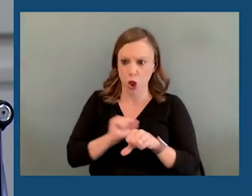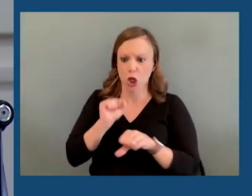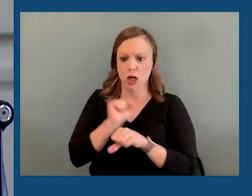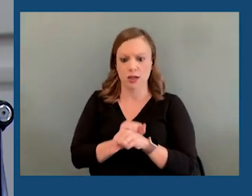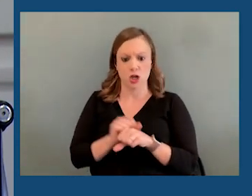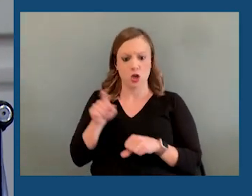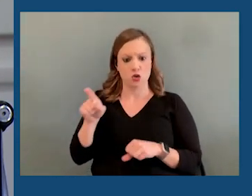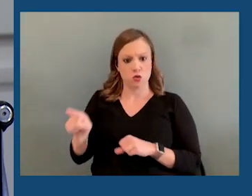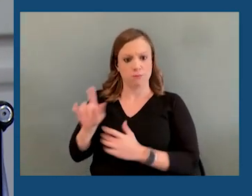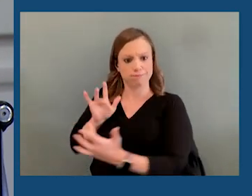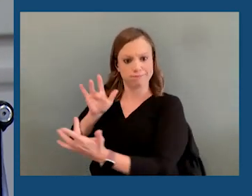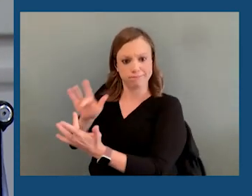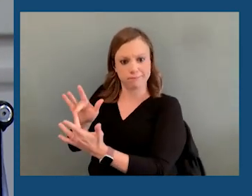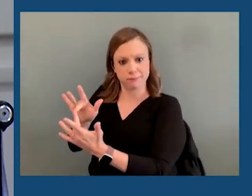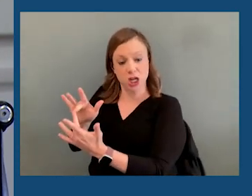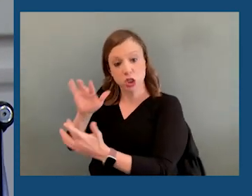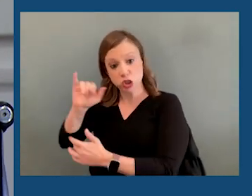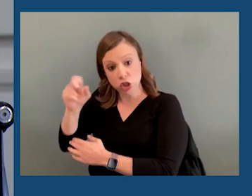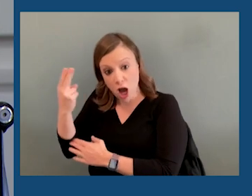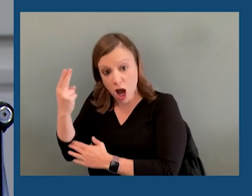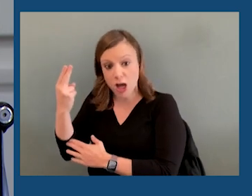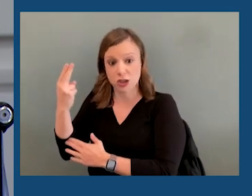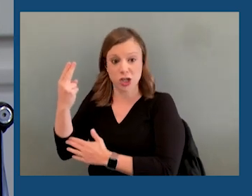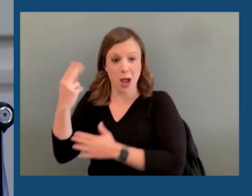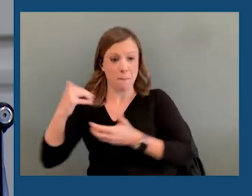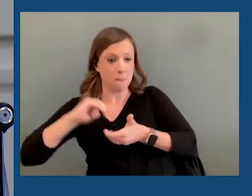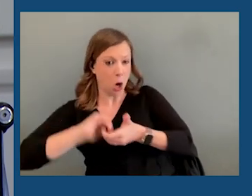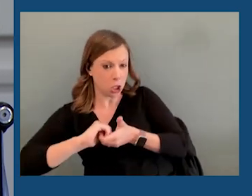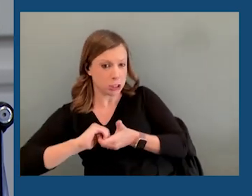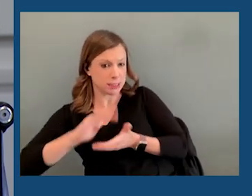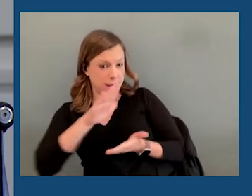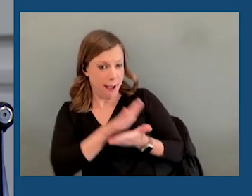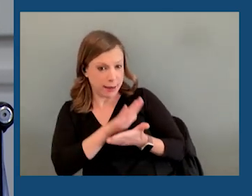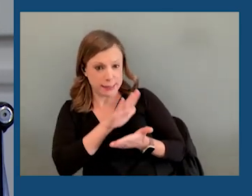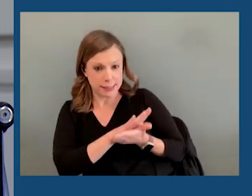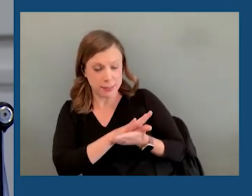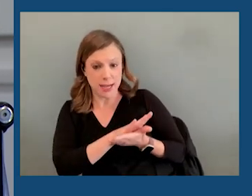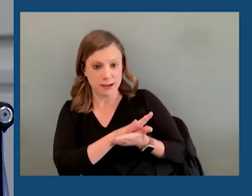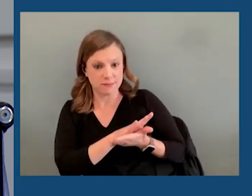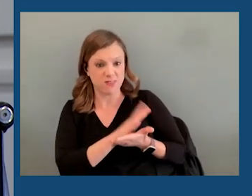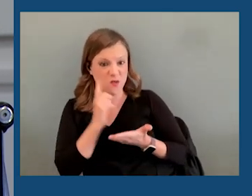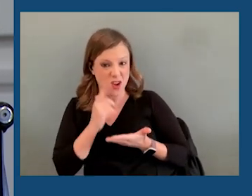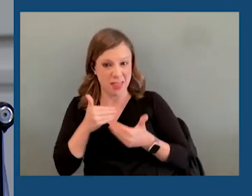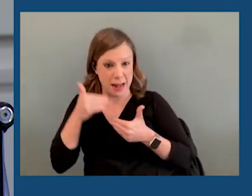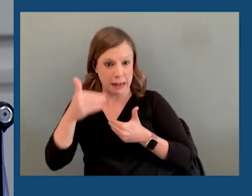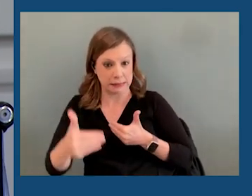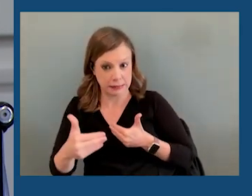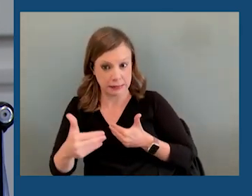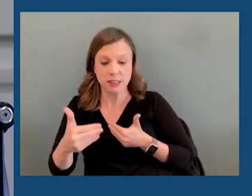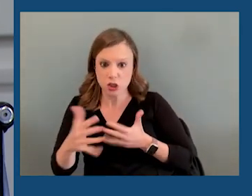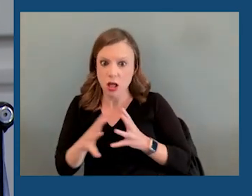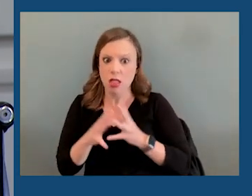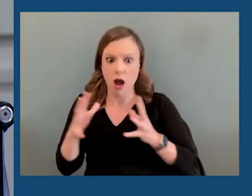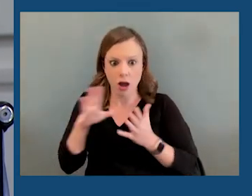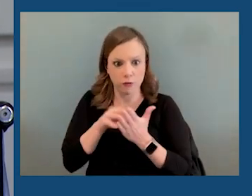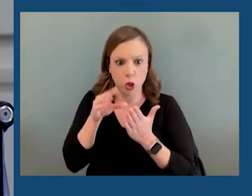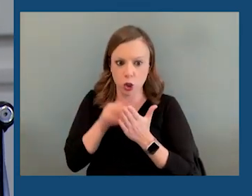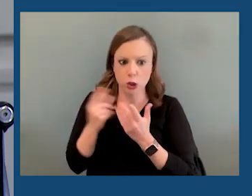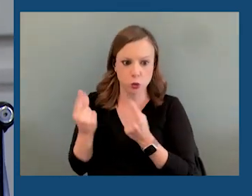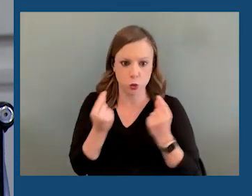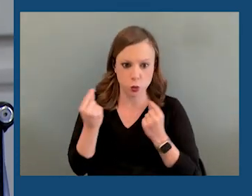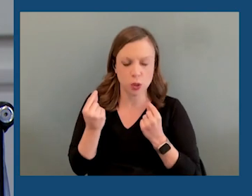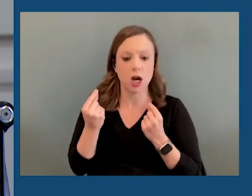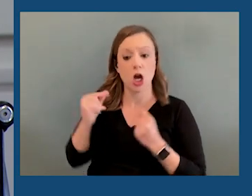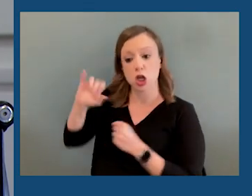in academia to take us the next step, because there's a lot of learning that we have to do. Josh and I are going out to